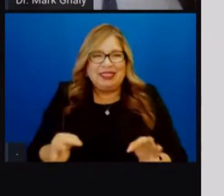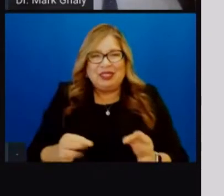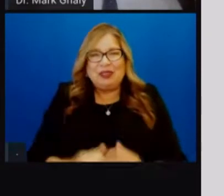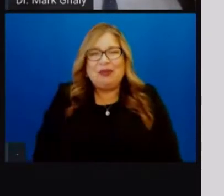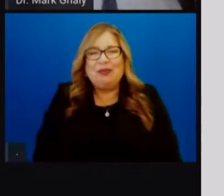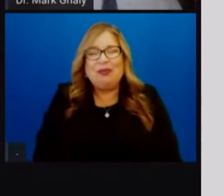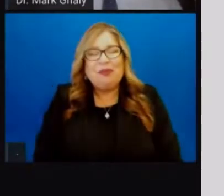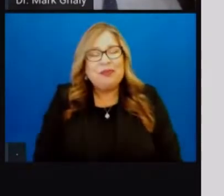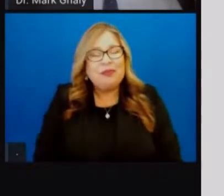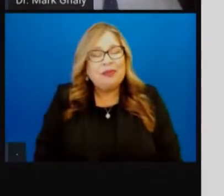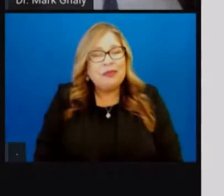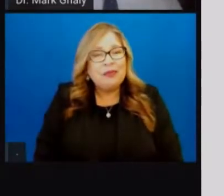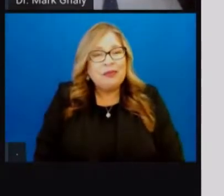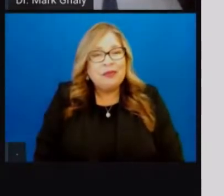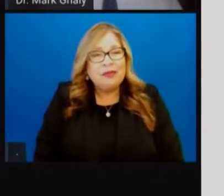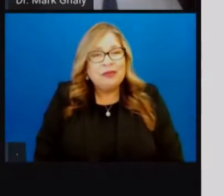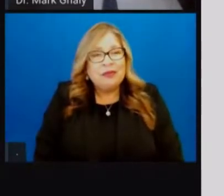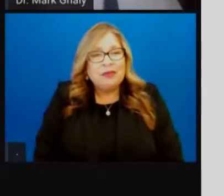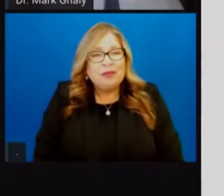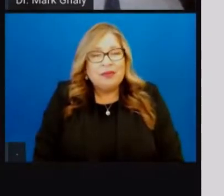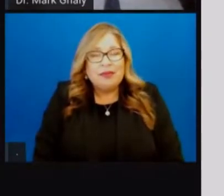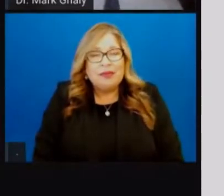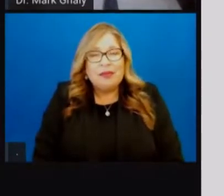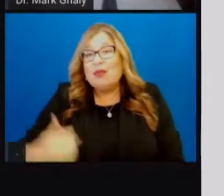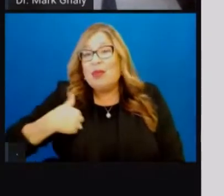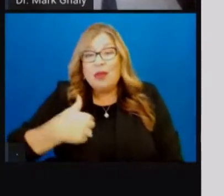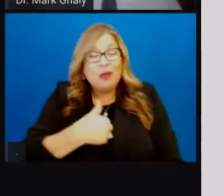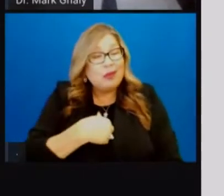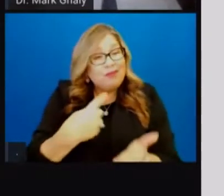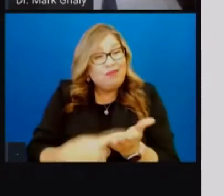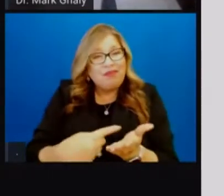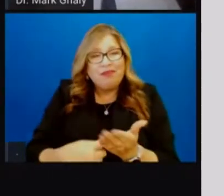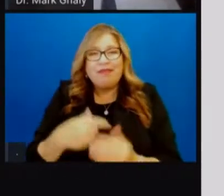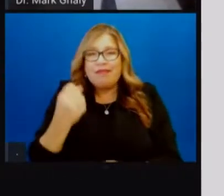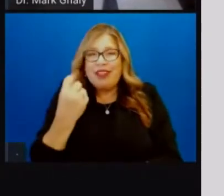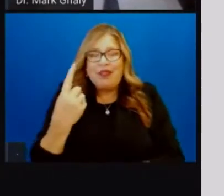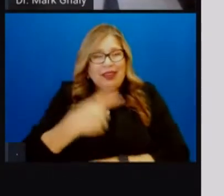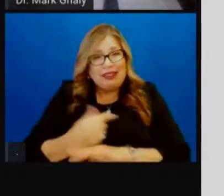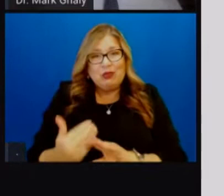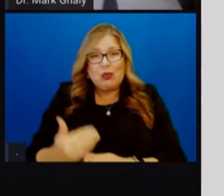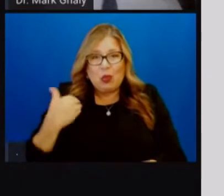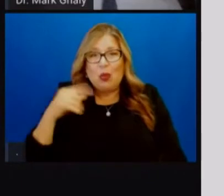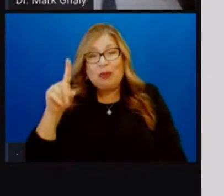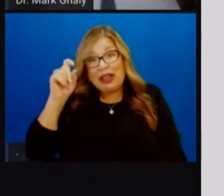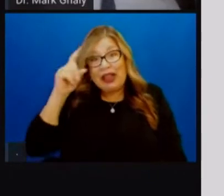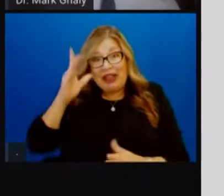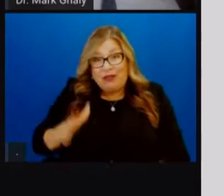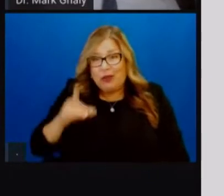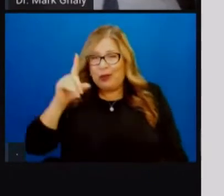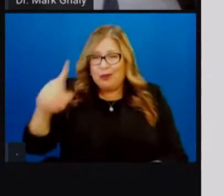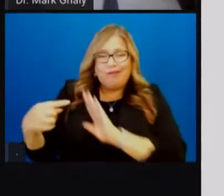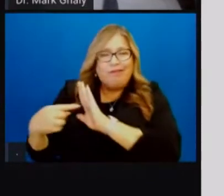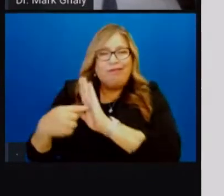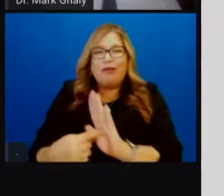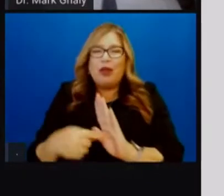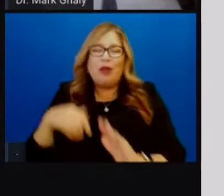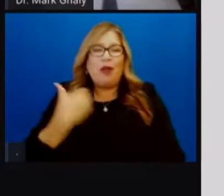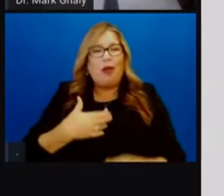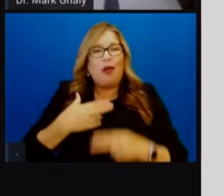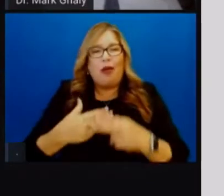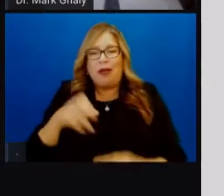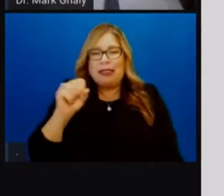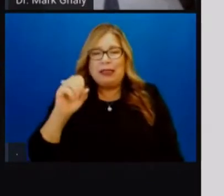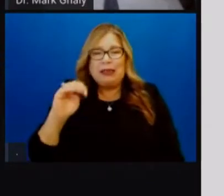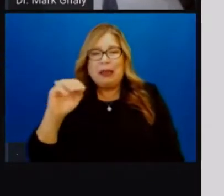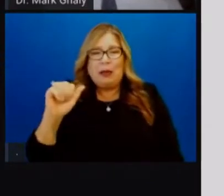So we've been talking just 10 days ago, 11 days ago, the governor unveiled our Smarter plan. We will go over that in just a